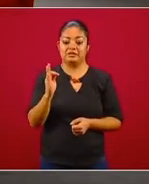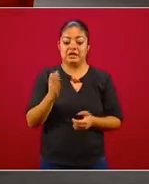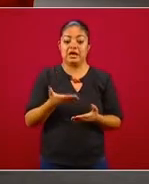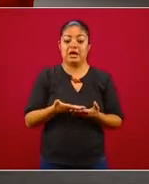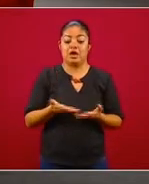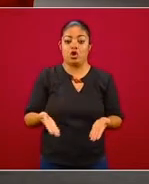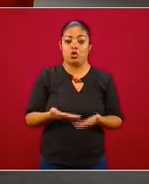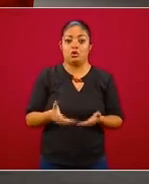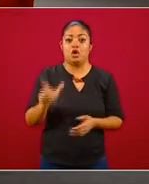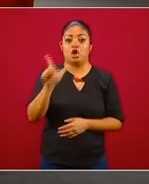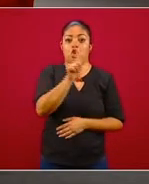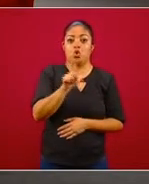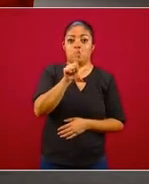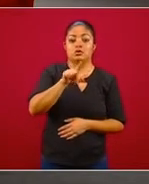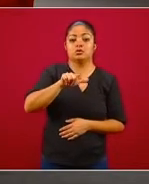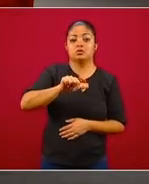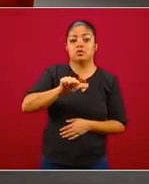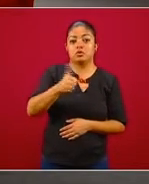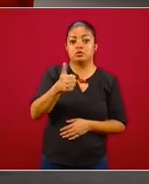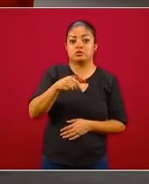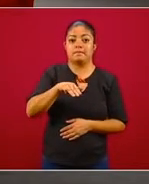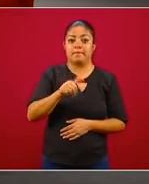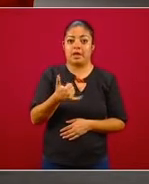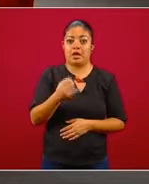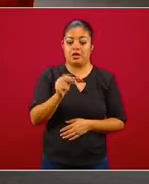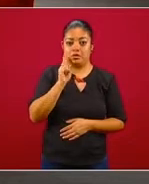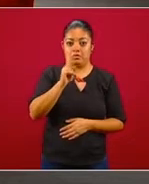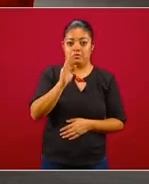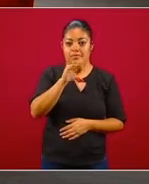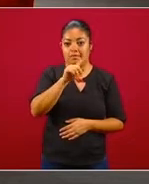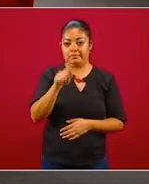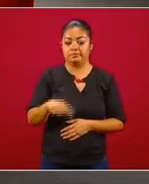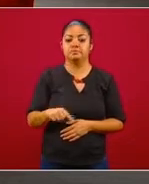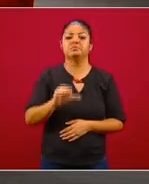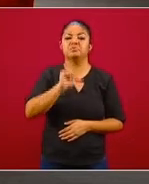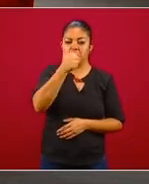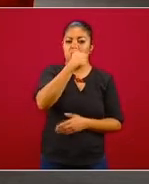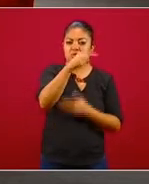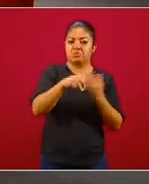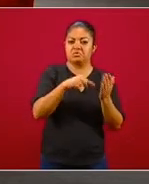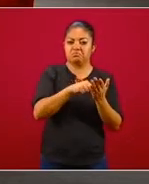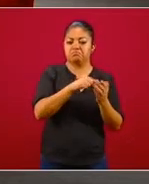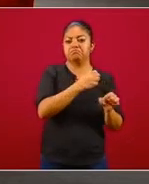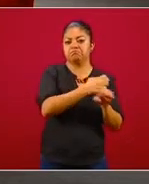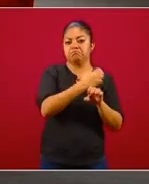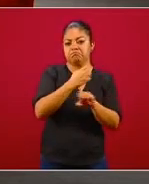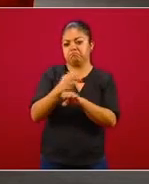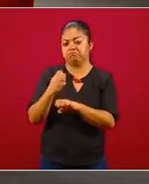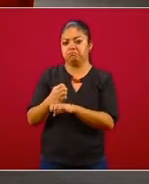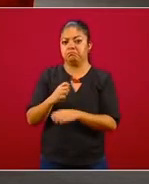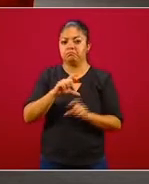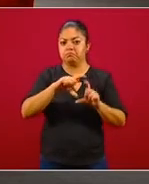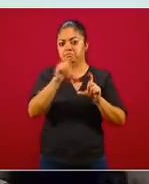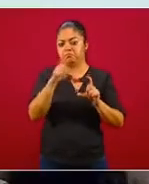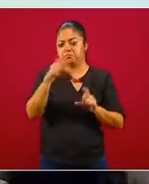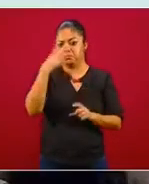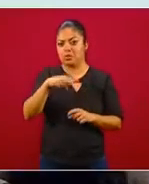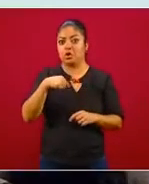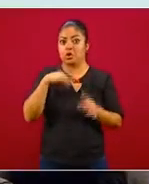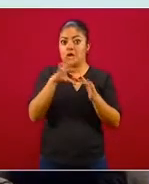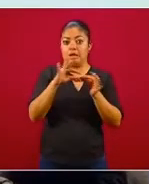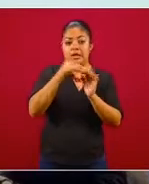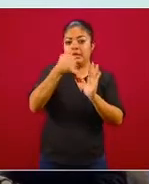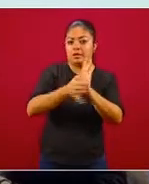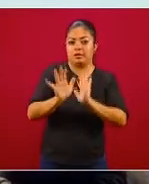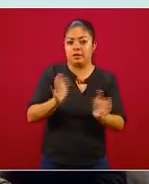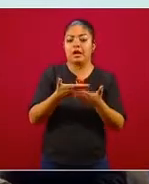So basically this is it. And that's the date, that's today's date, May 11th. Let's see other areas of the